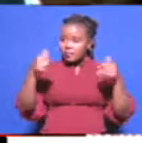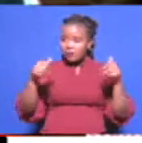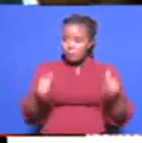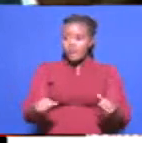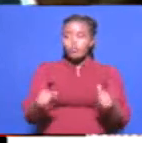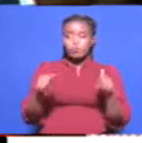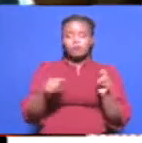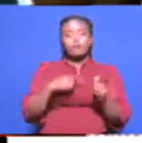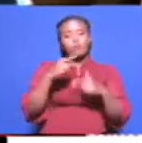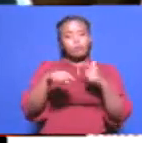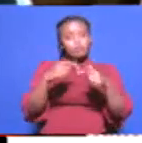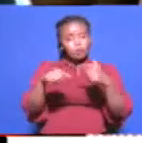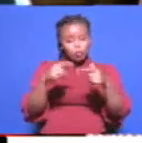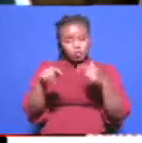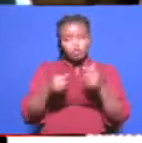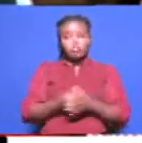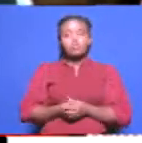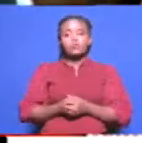on that route.